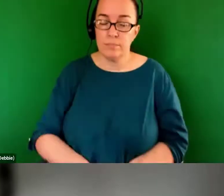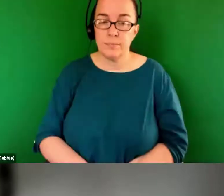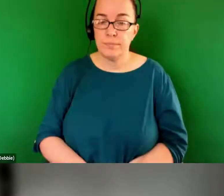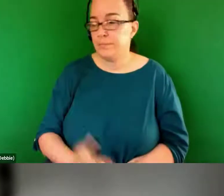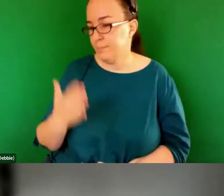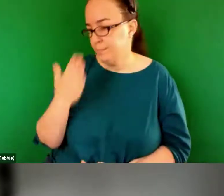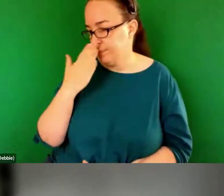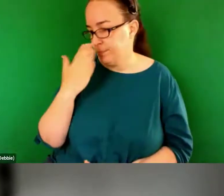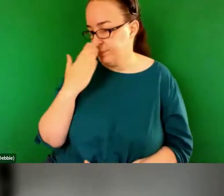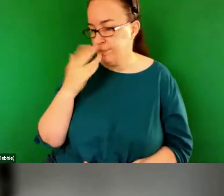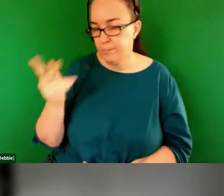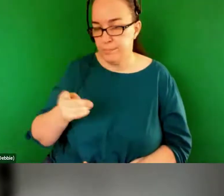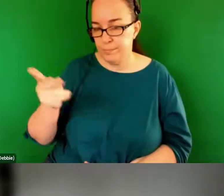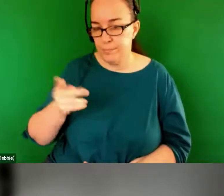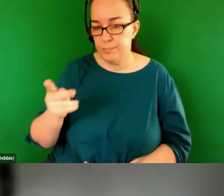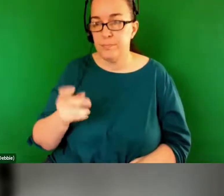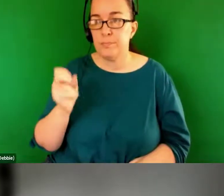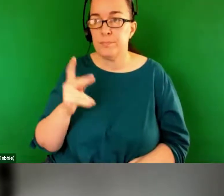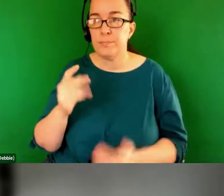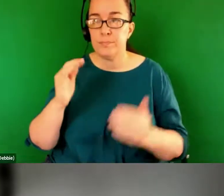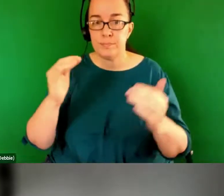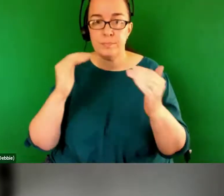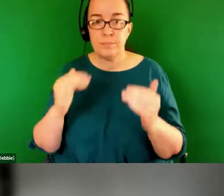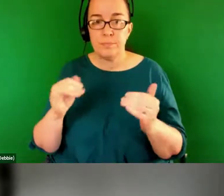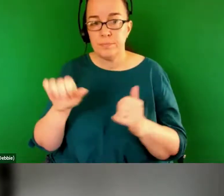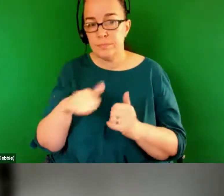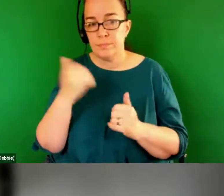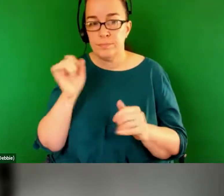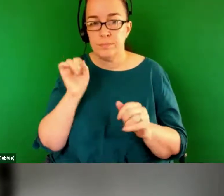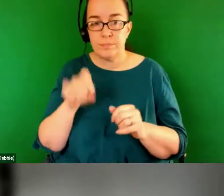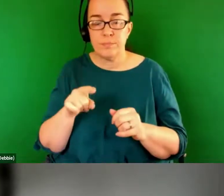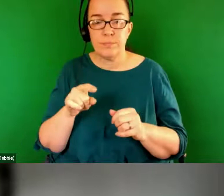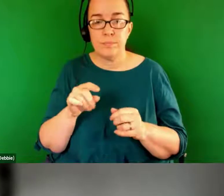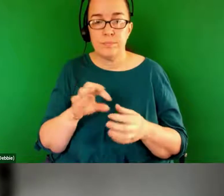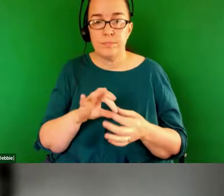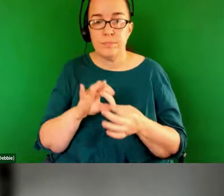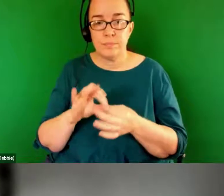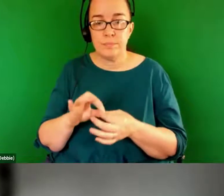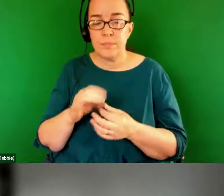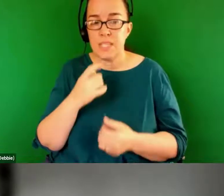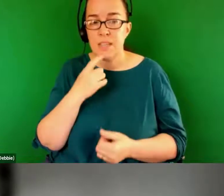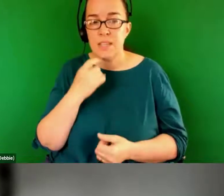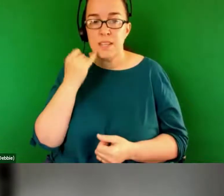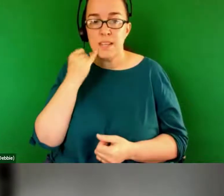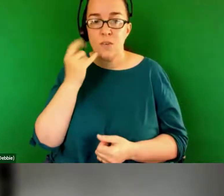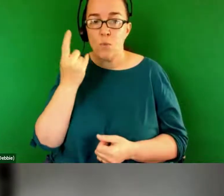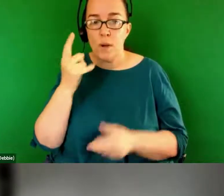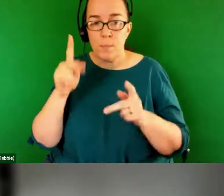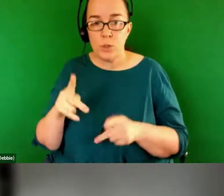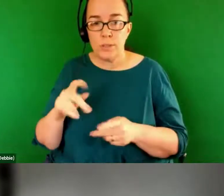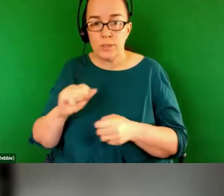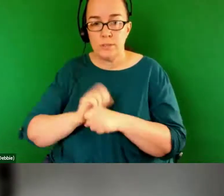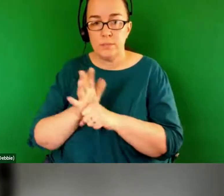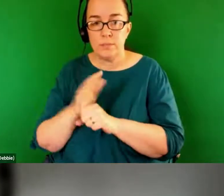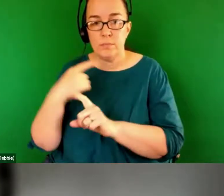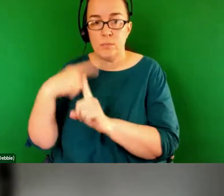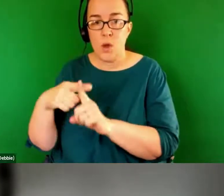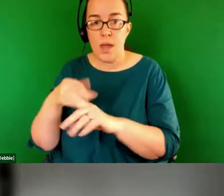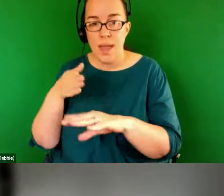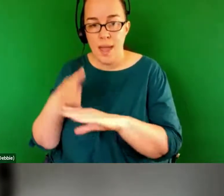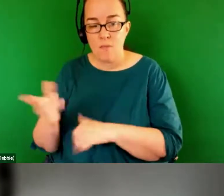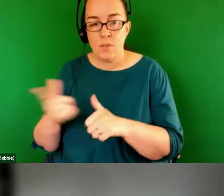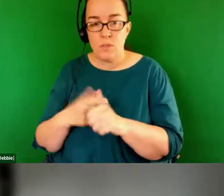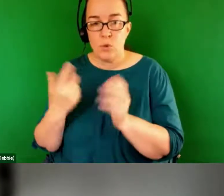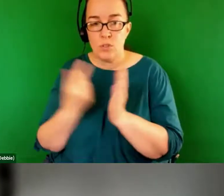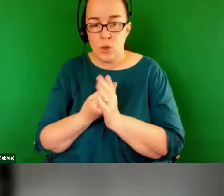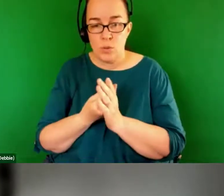Thank you both. All right, let's go to another question. This one says, if one person becomes COVID positive after the first dose,